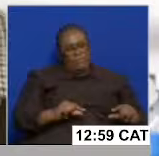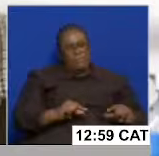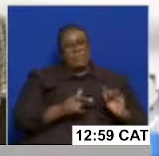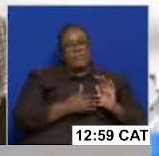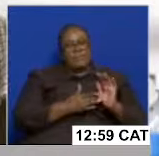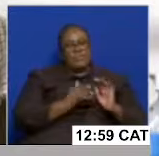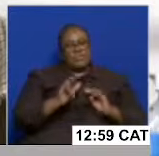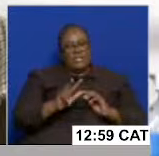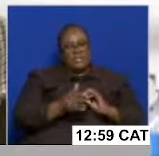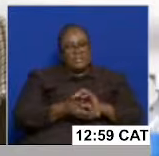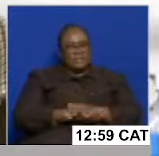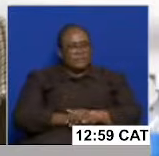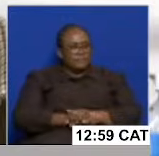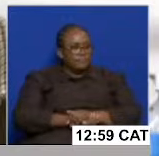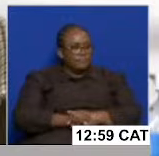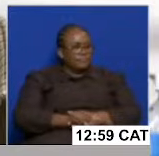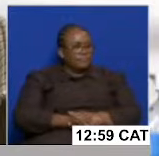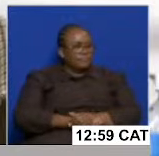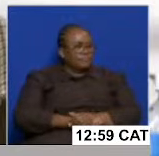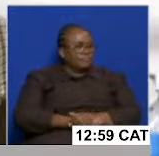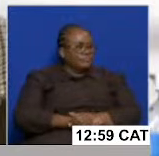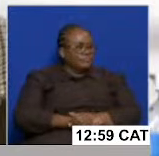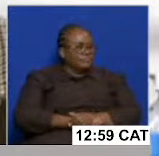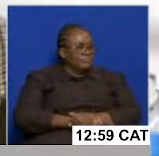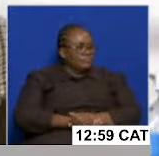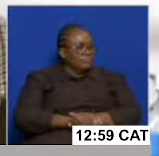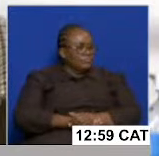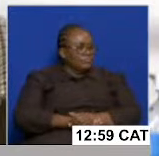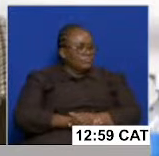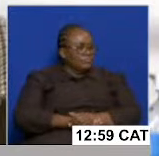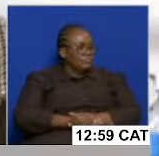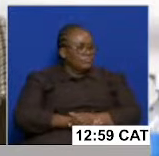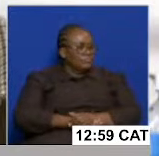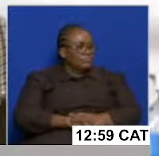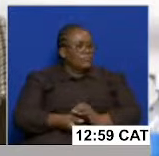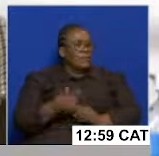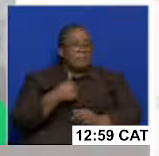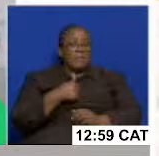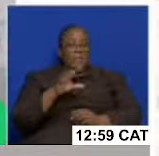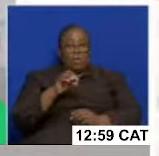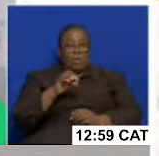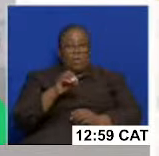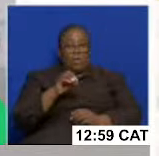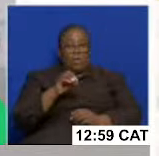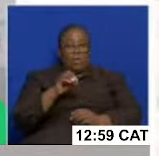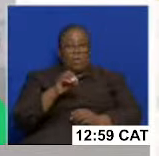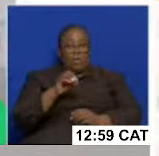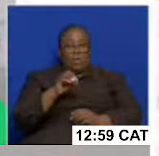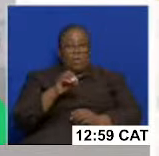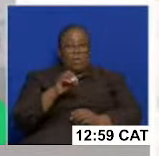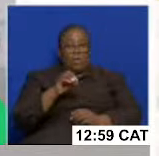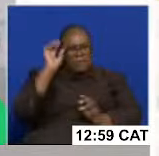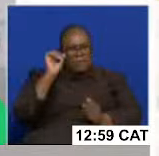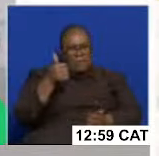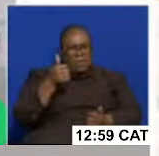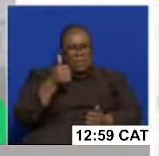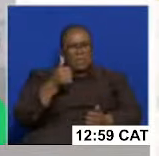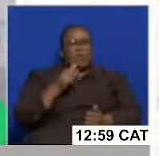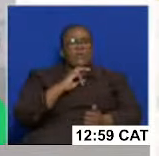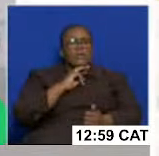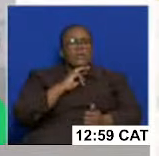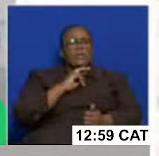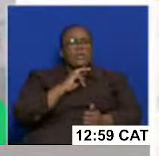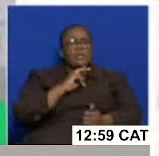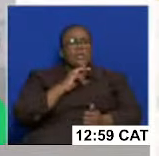Okay. Page 8. I asked you if you recall the content of that voice note, when you said no, and you see at the